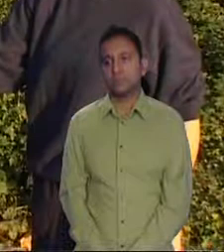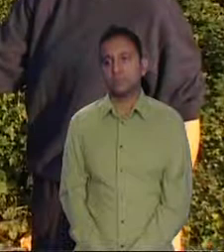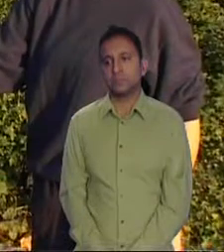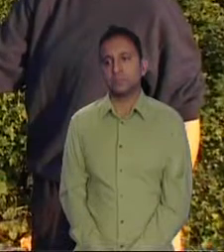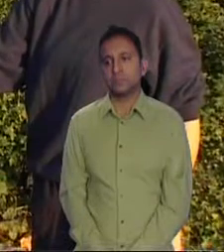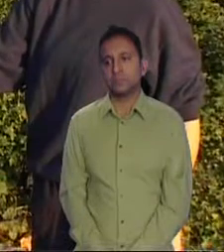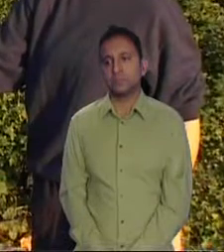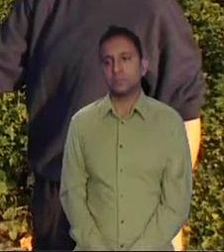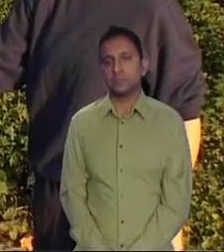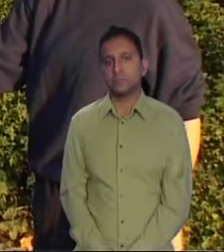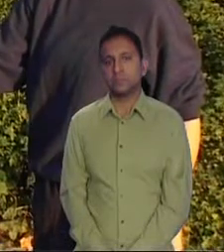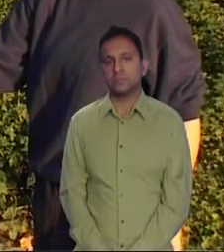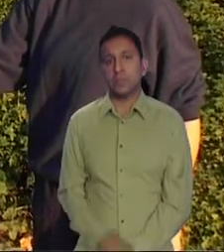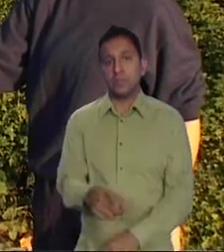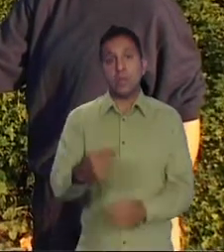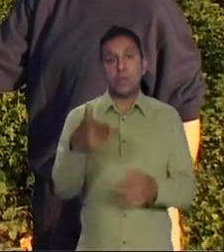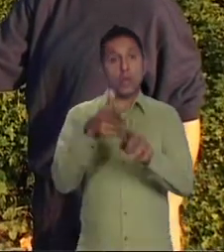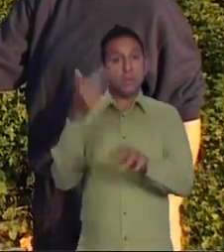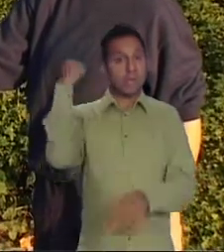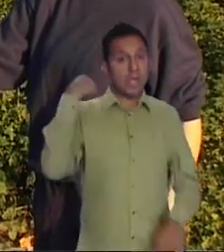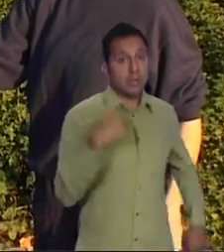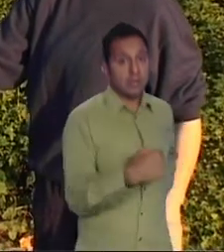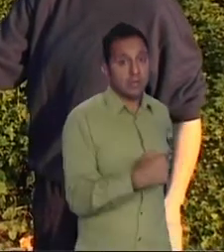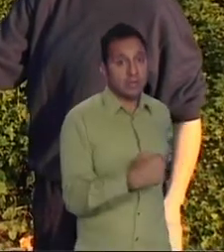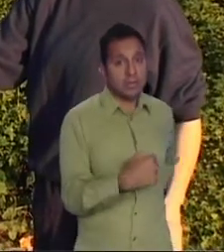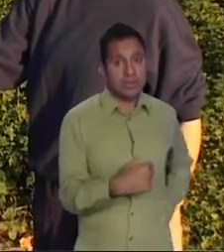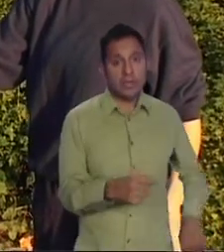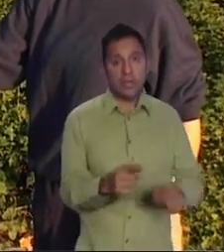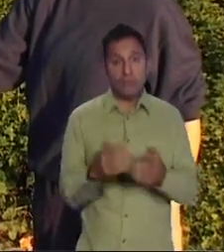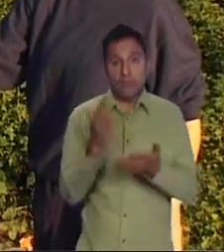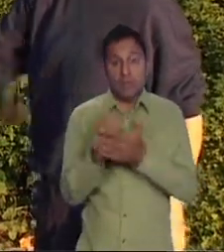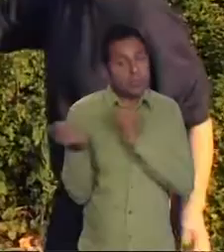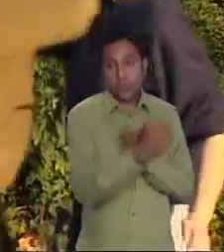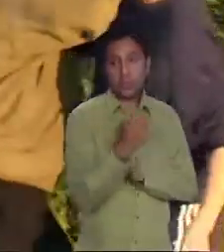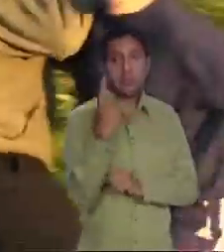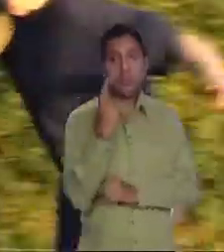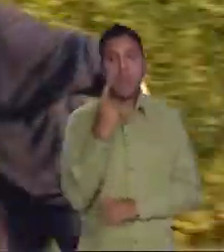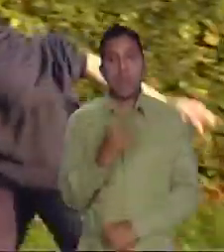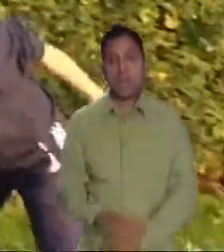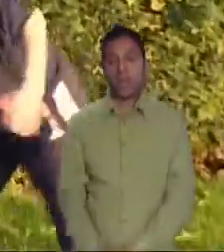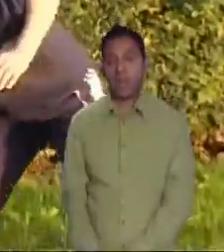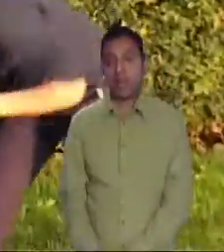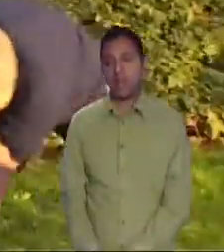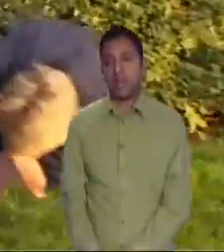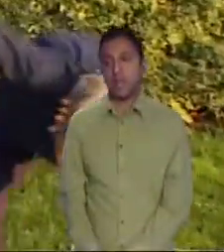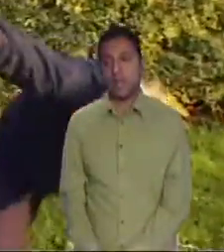If you're being held at gunpoint and the gun is at your back, then the release is quite simple.